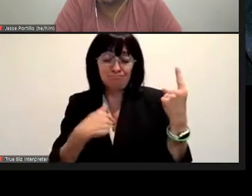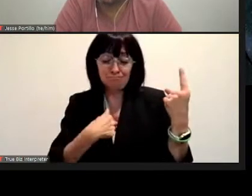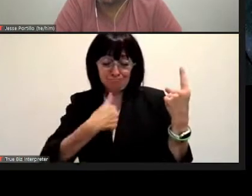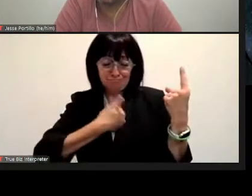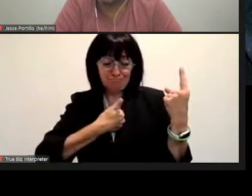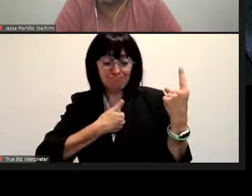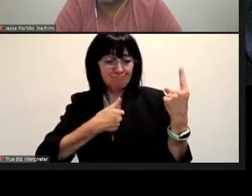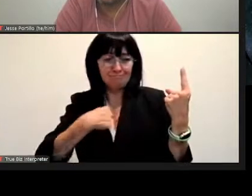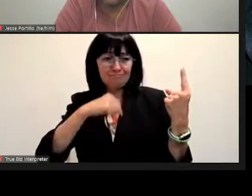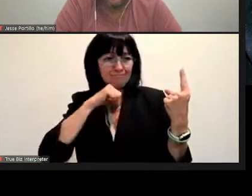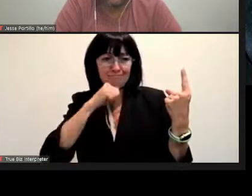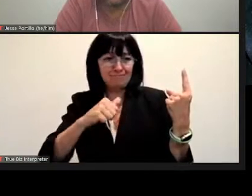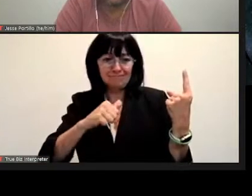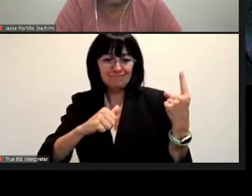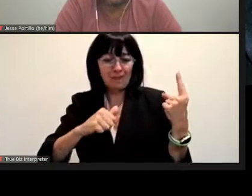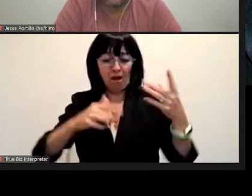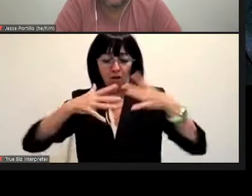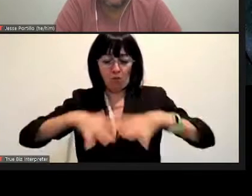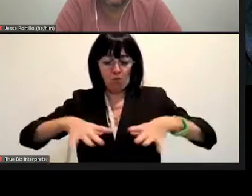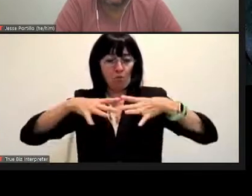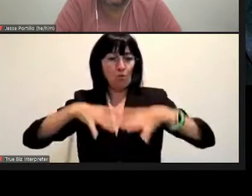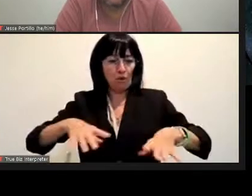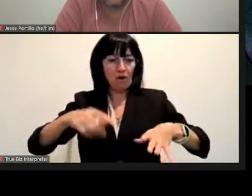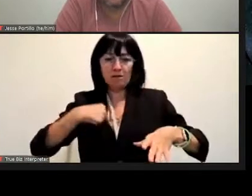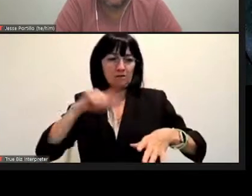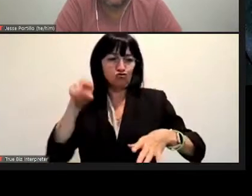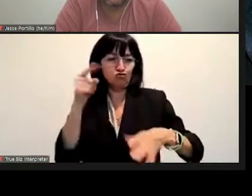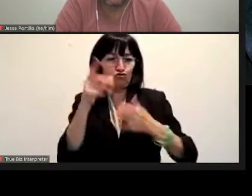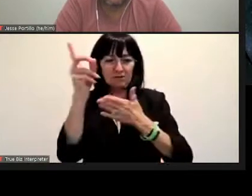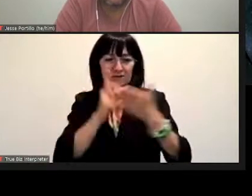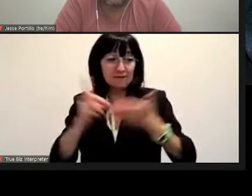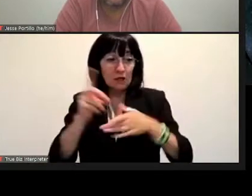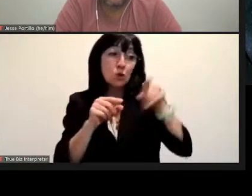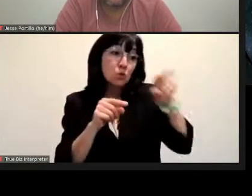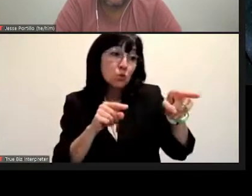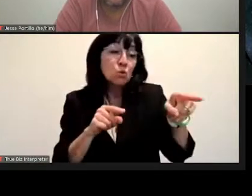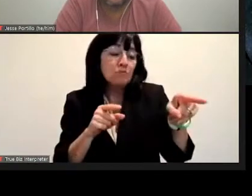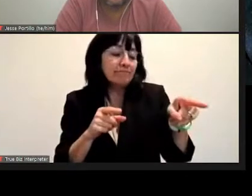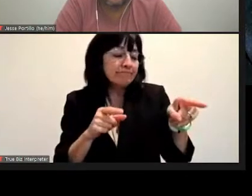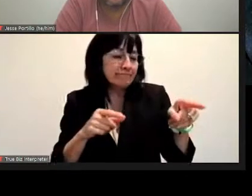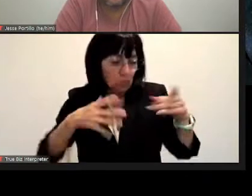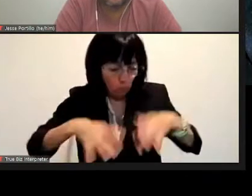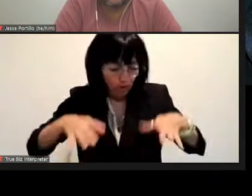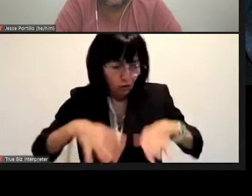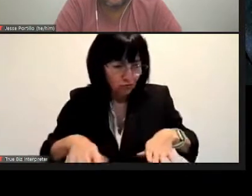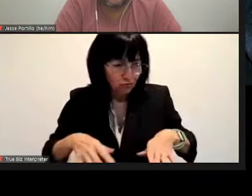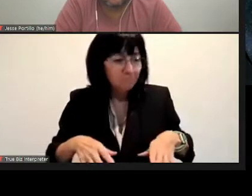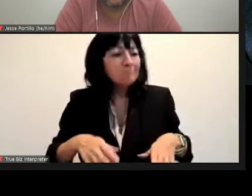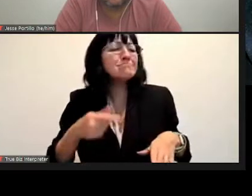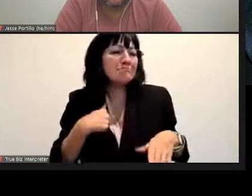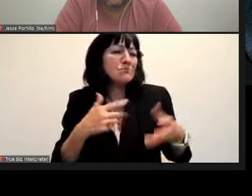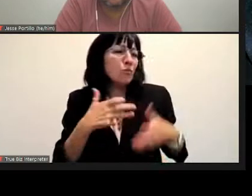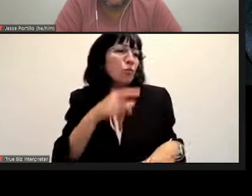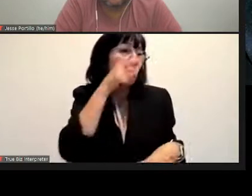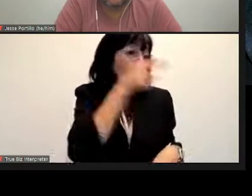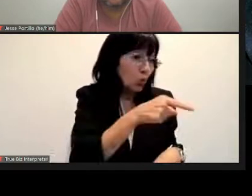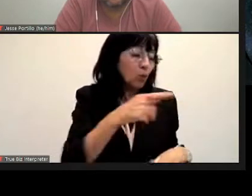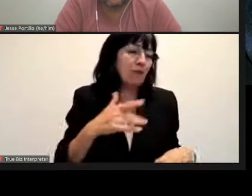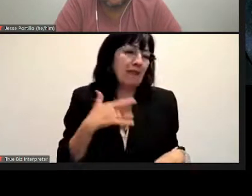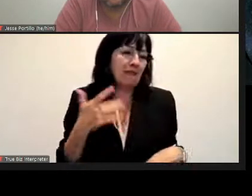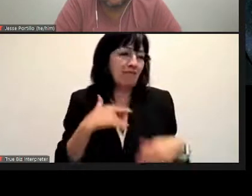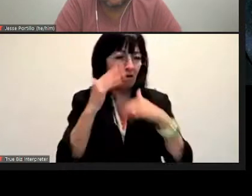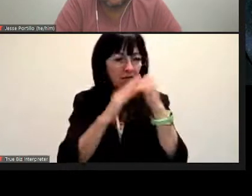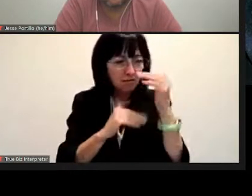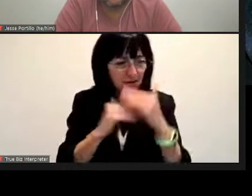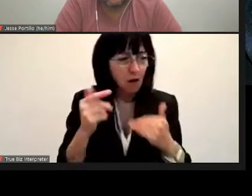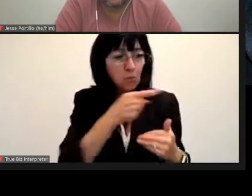got to design it. Like, I don't have to wear it every night. You need to feel comfortable in it. You need to put it on and feel like I